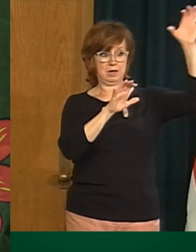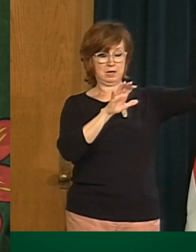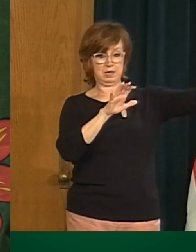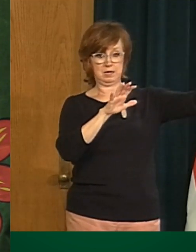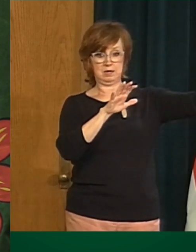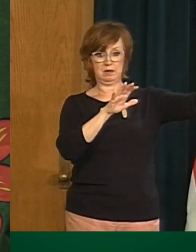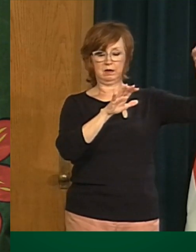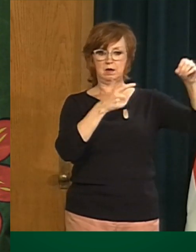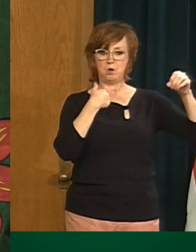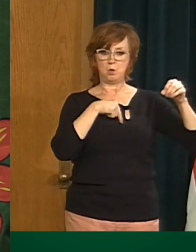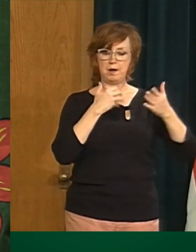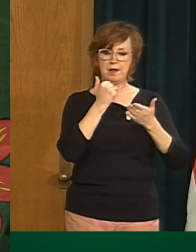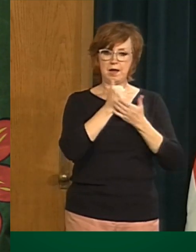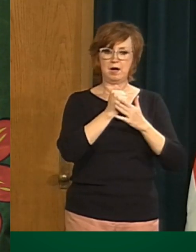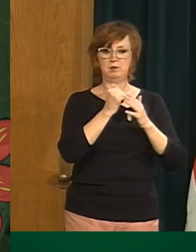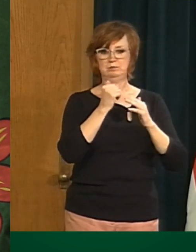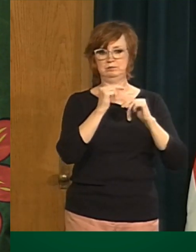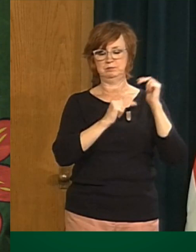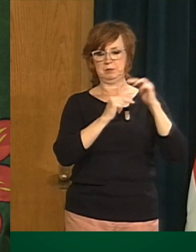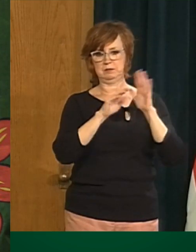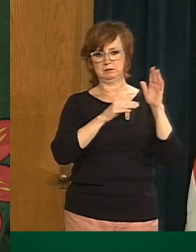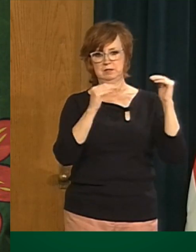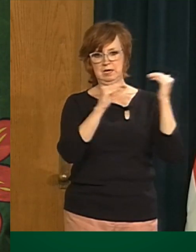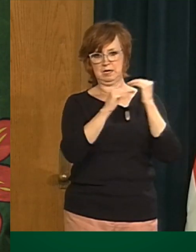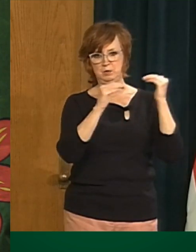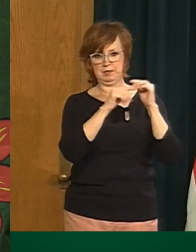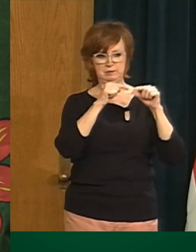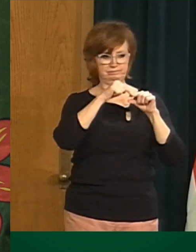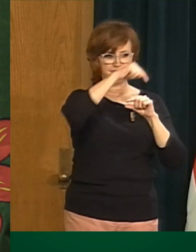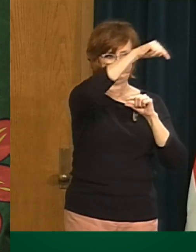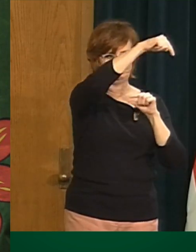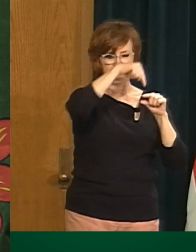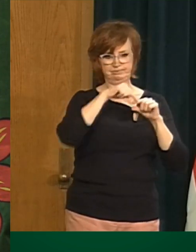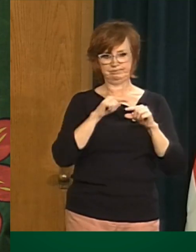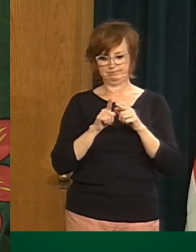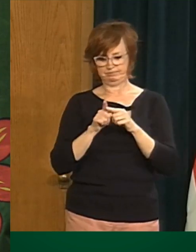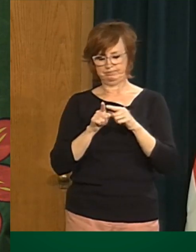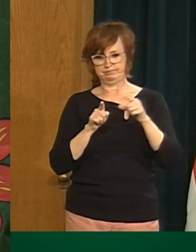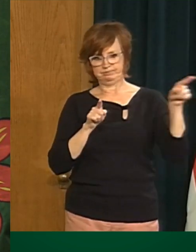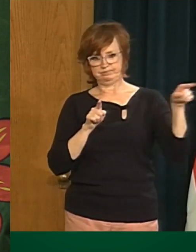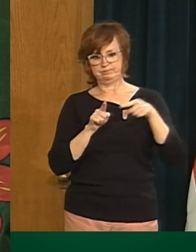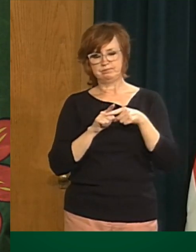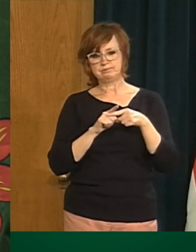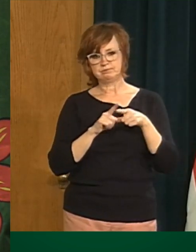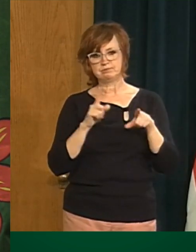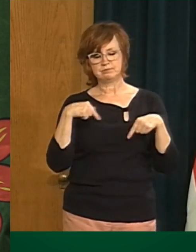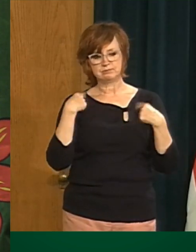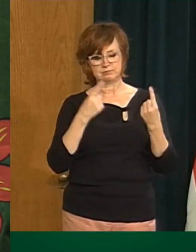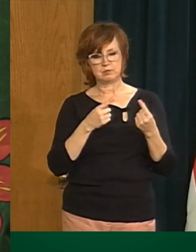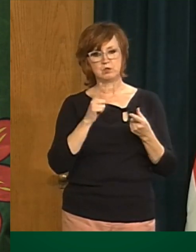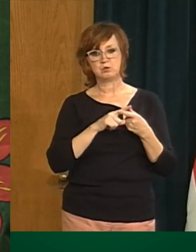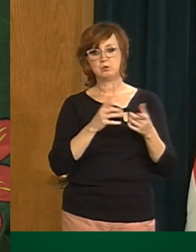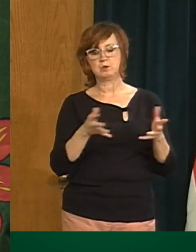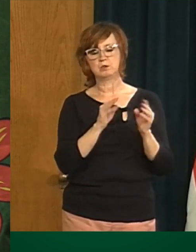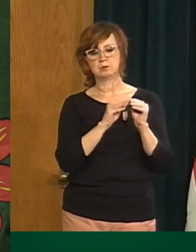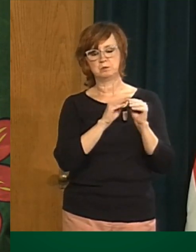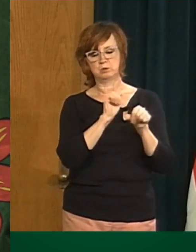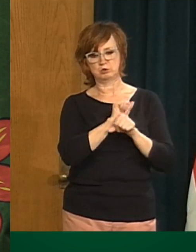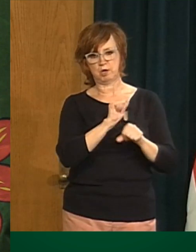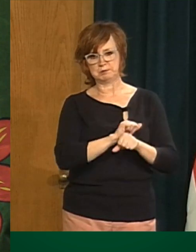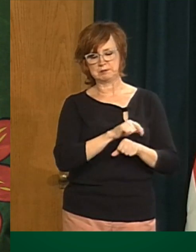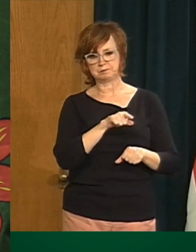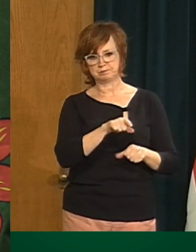good paying careers. But that is ultimately what has landed us with this infection in this one particular area of our rural